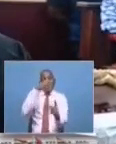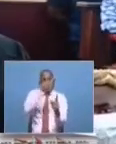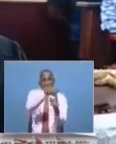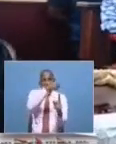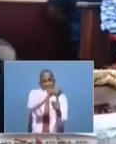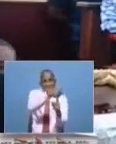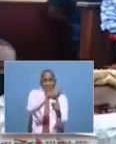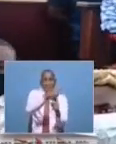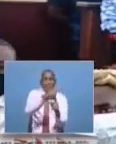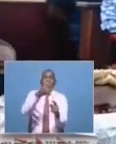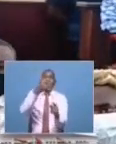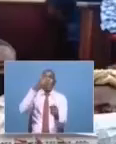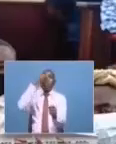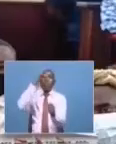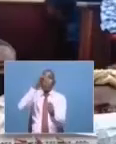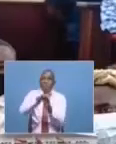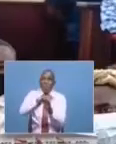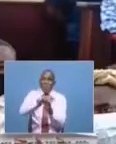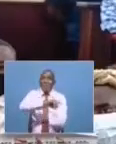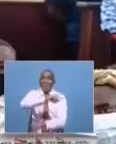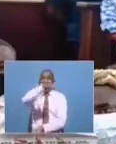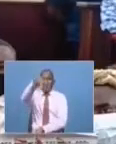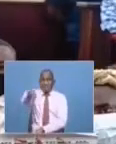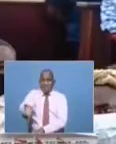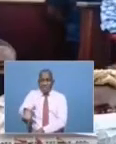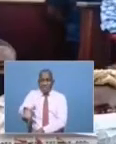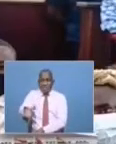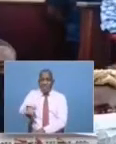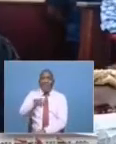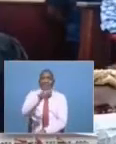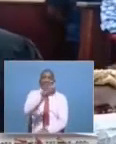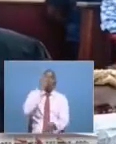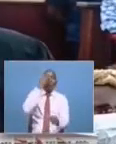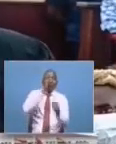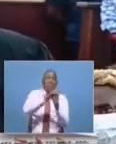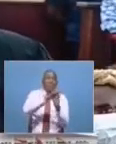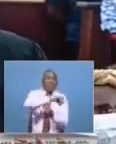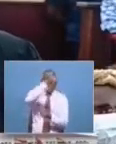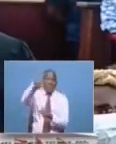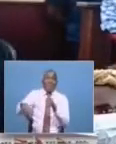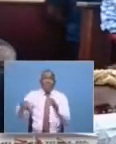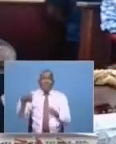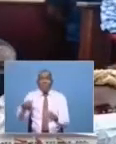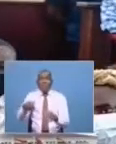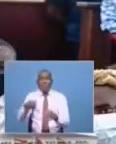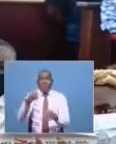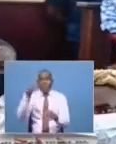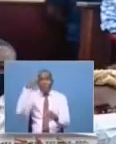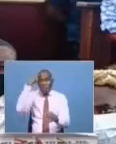to in affidavits before this court. That was our submission.